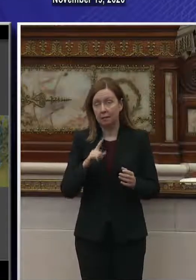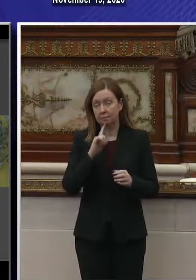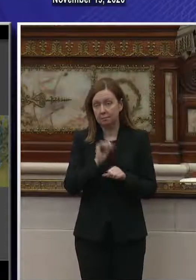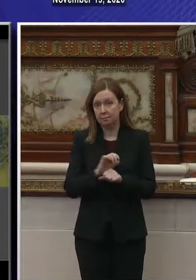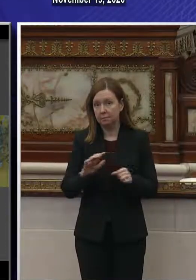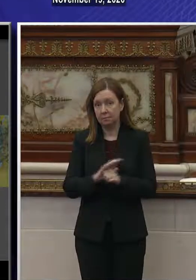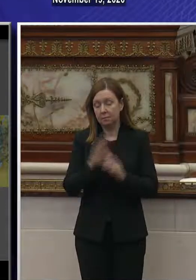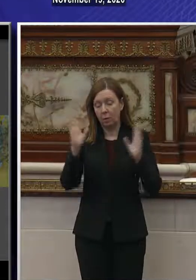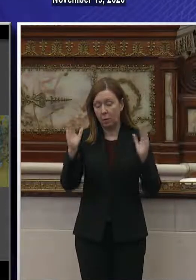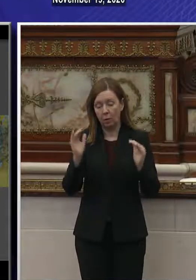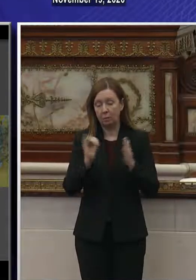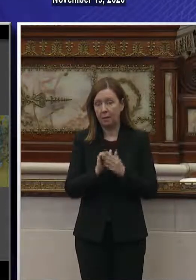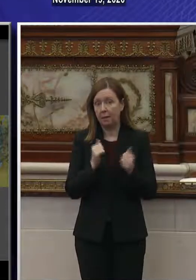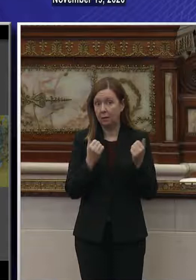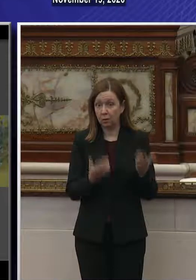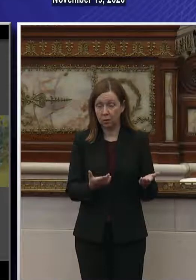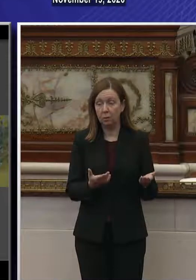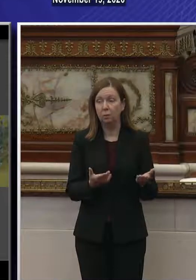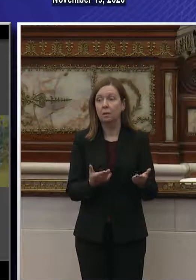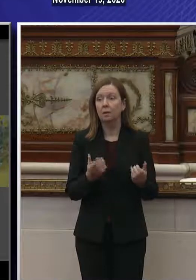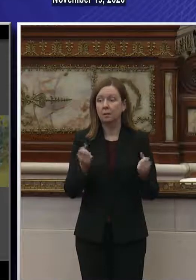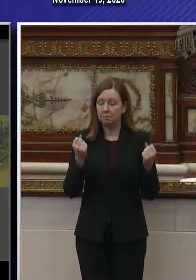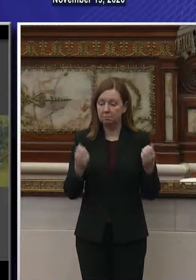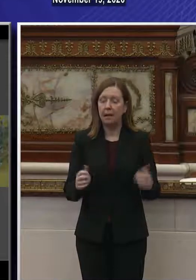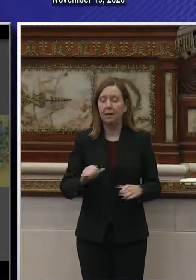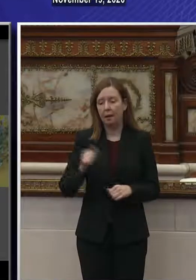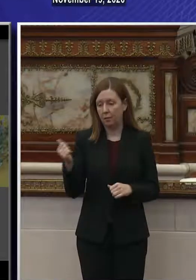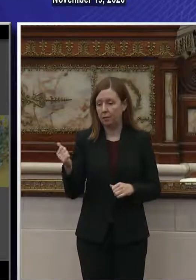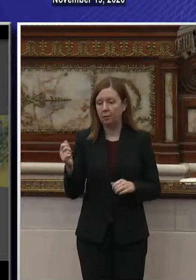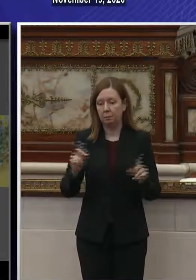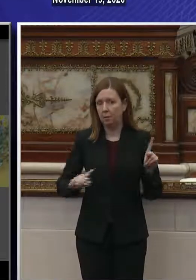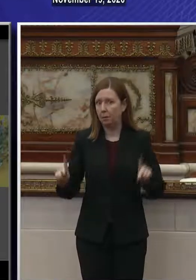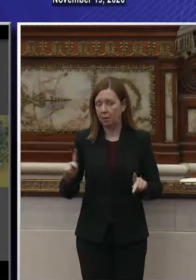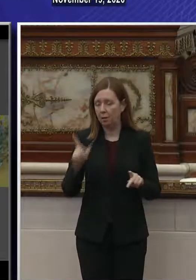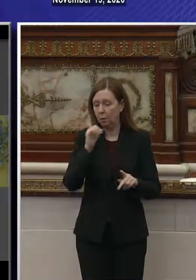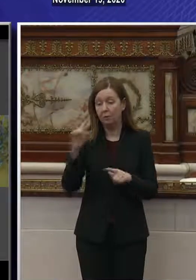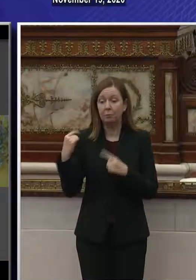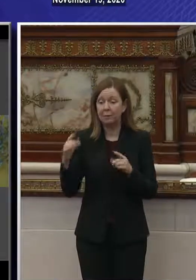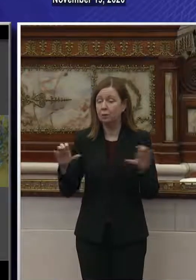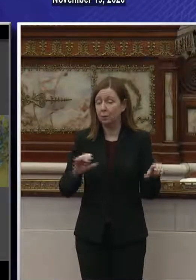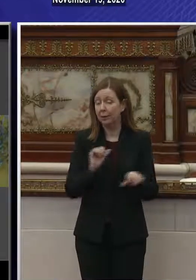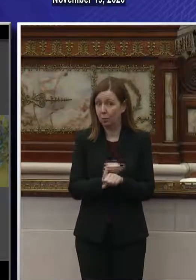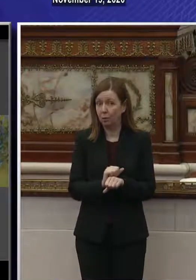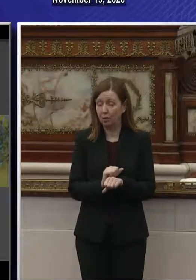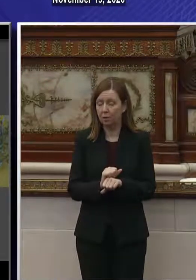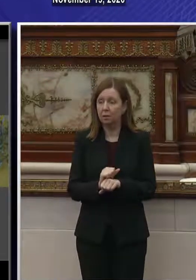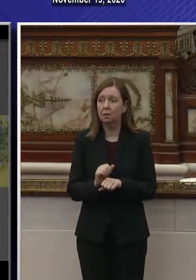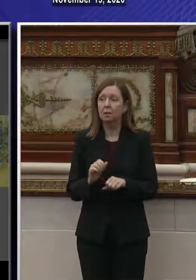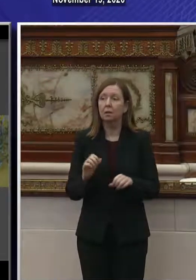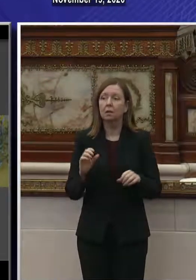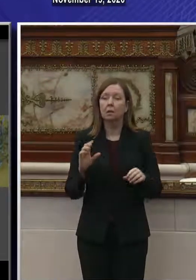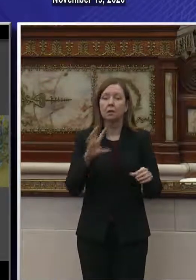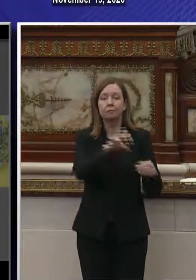that you and many others who've been doing this work in